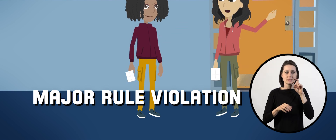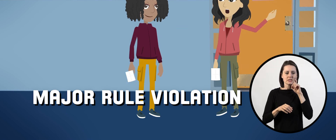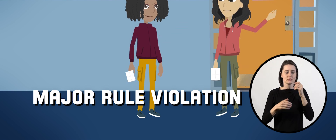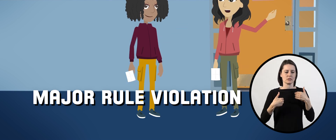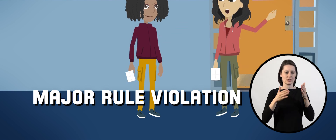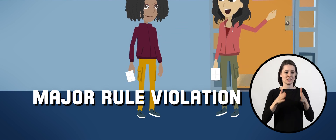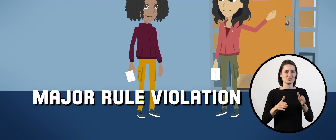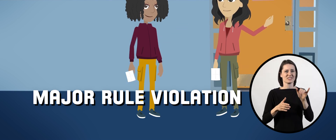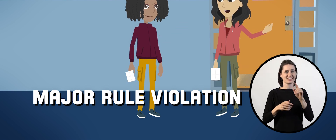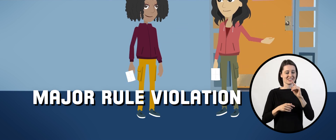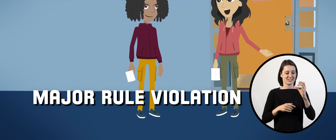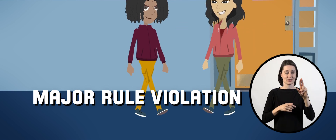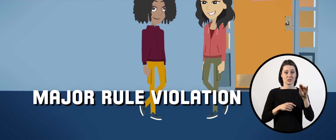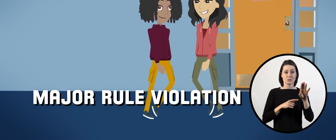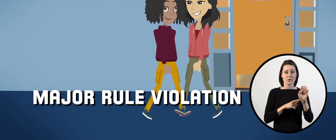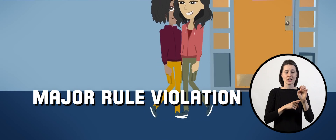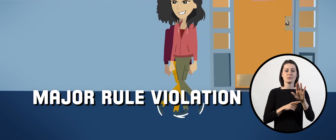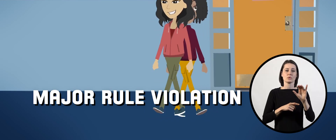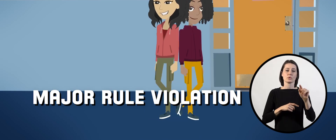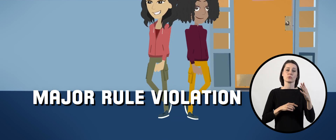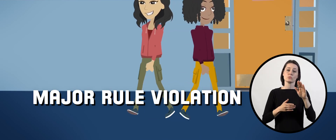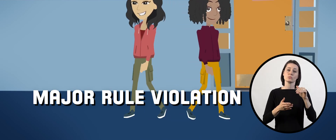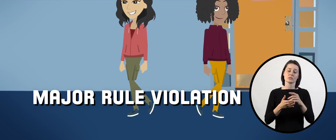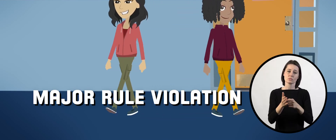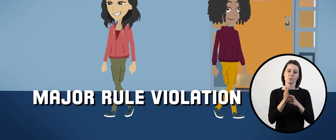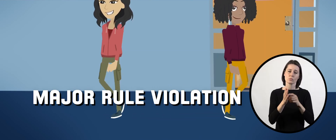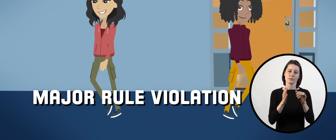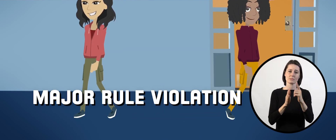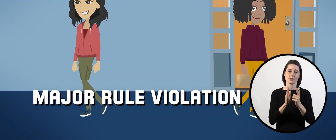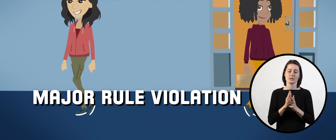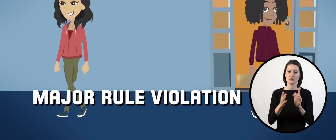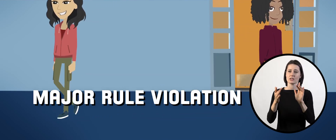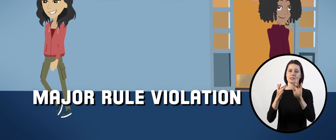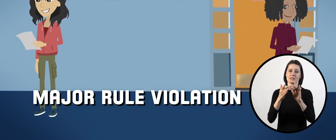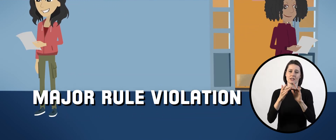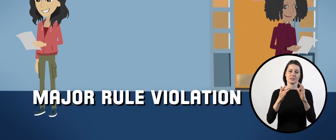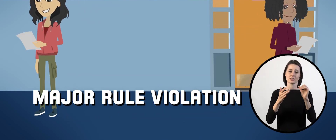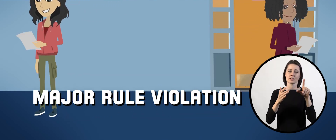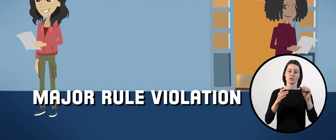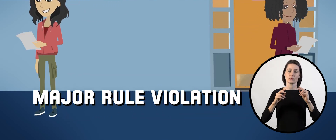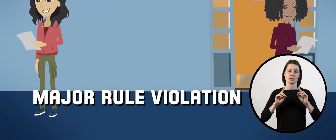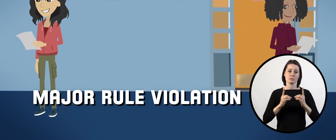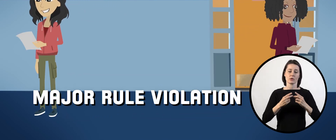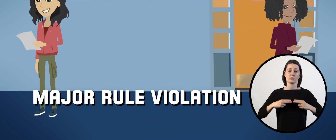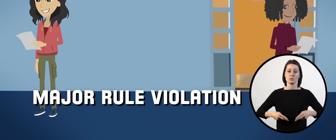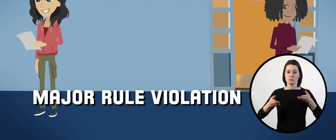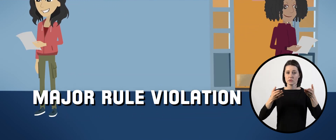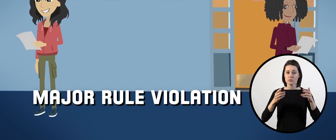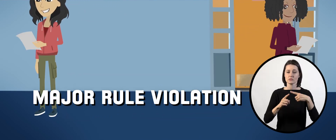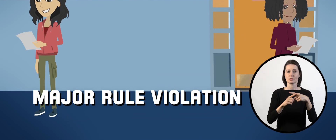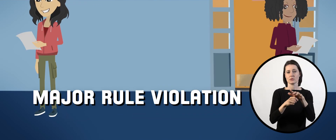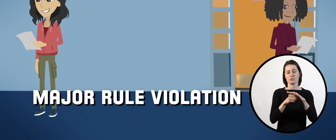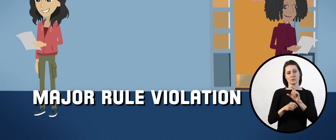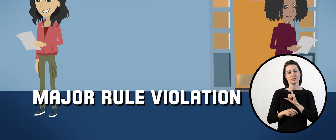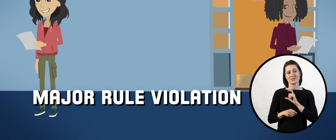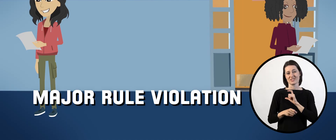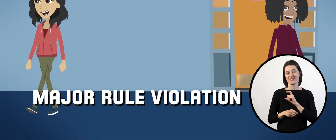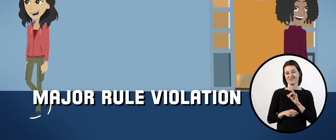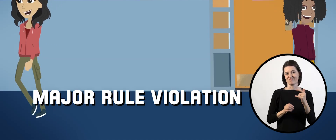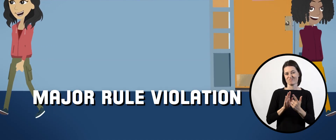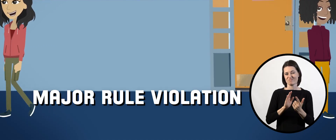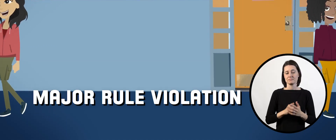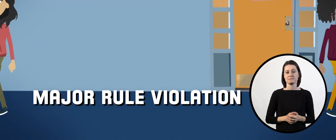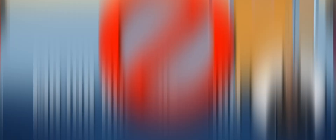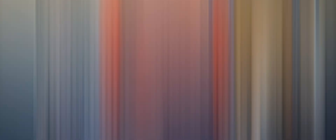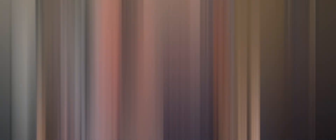makes sexual contact with them a crime, your youth center is required by law to contact Colorado Department of Human Services and local